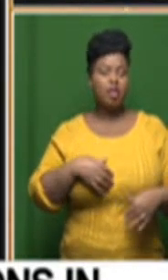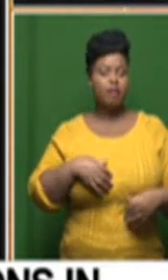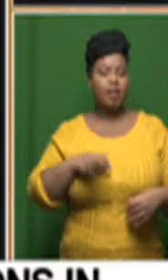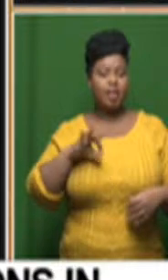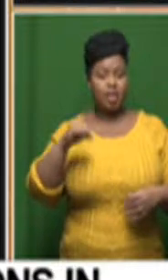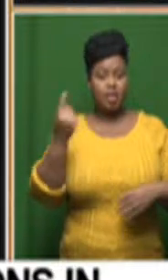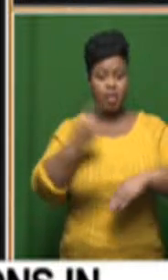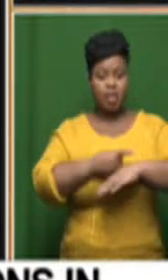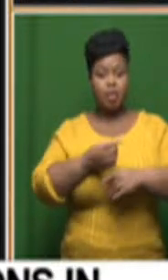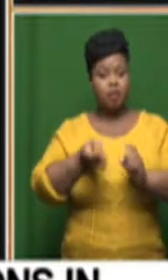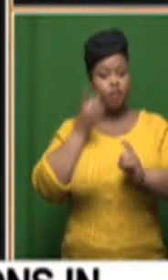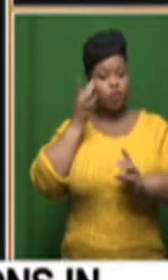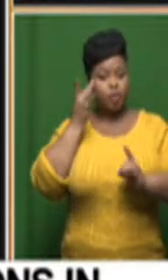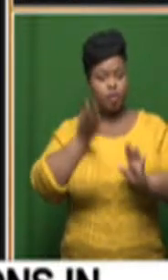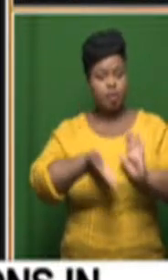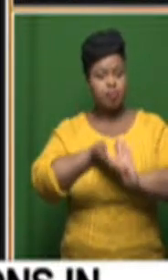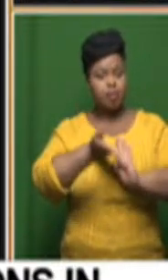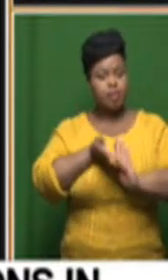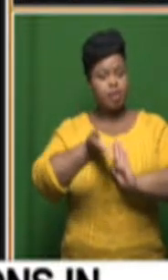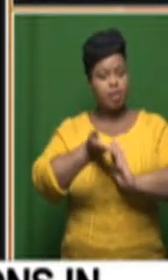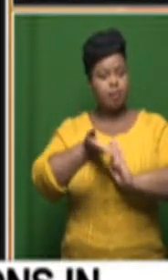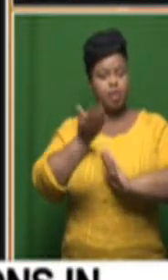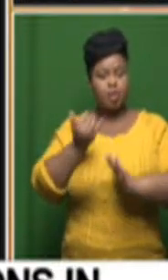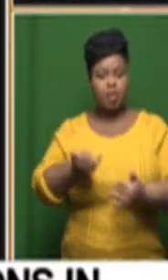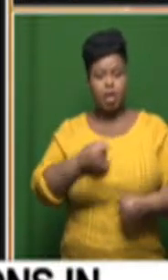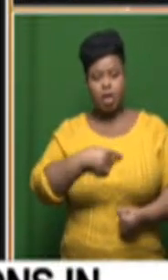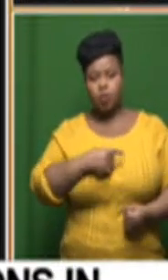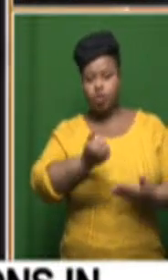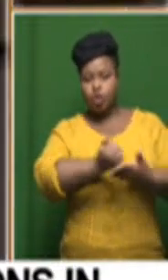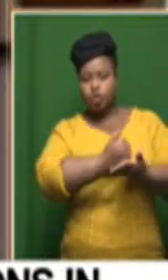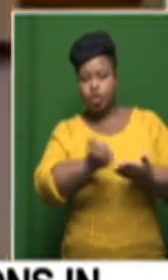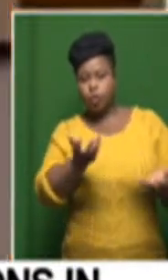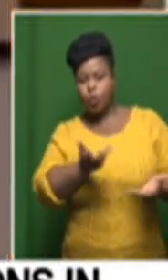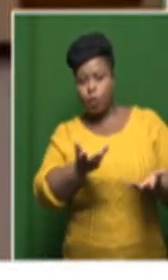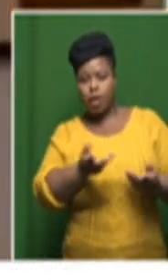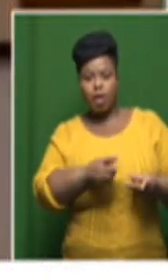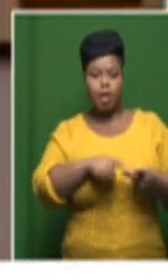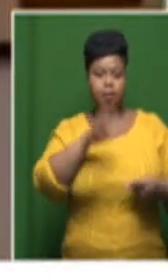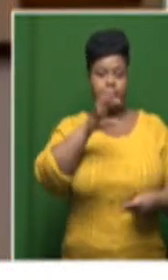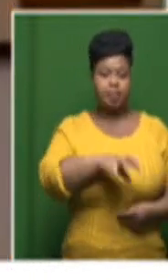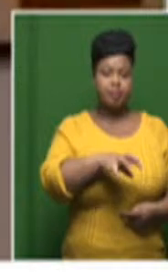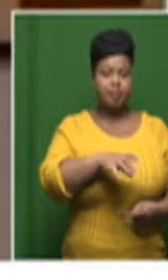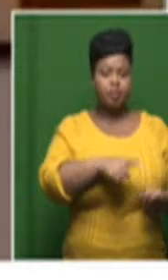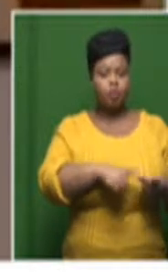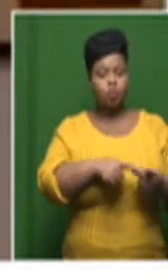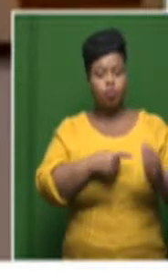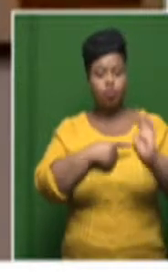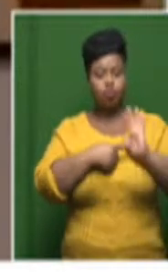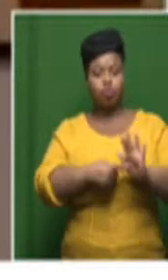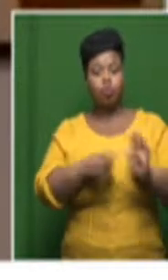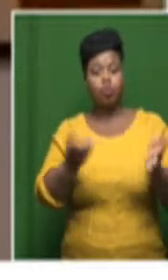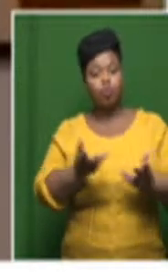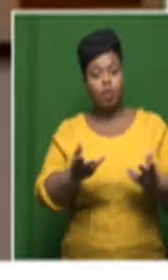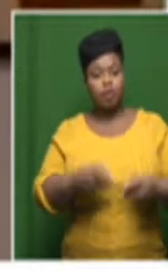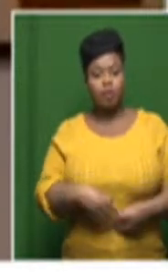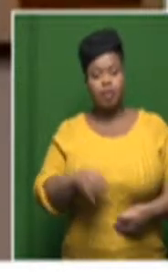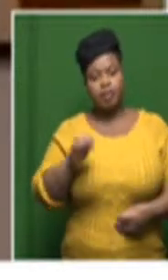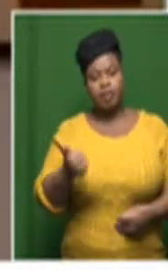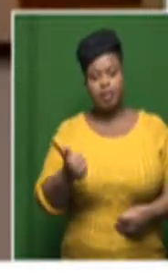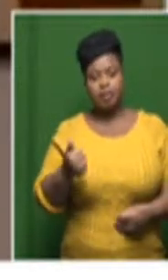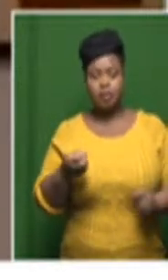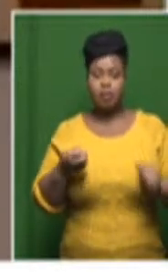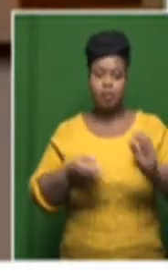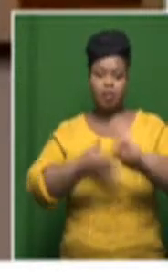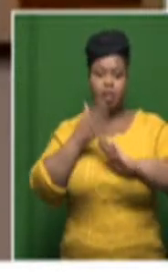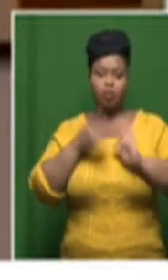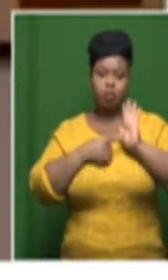office. The key indicators, where's our registrations, vaccinations, and coverage. The next slide is just